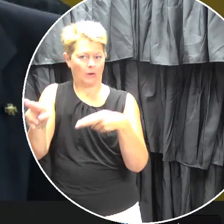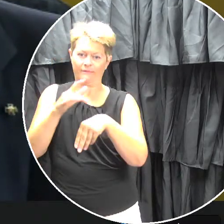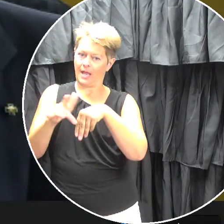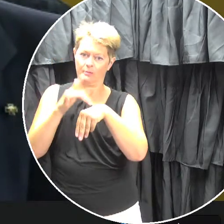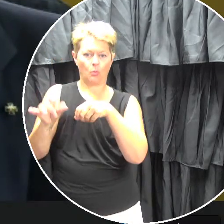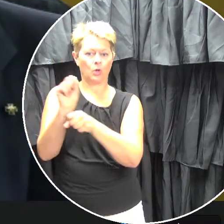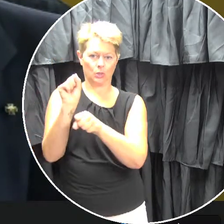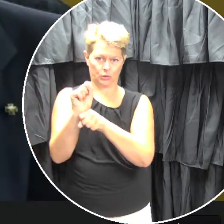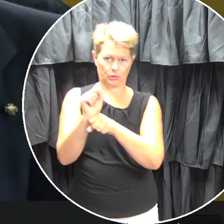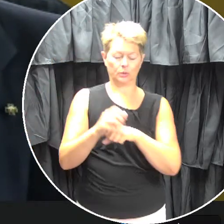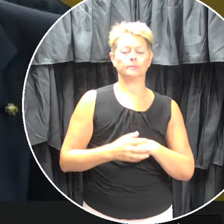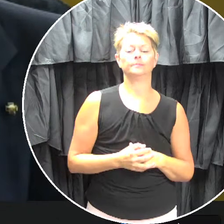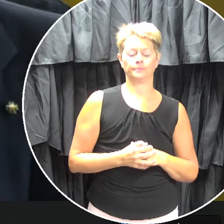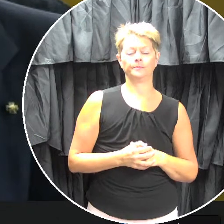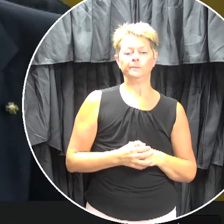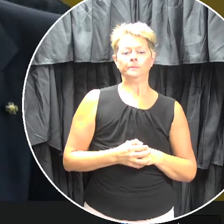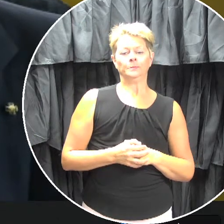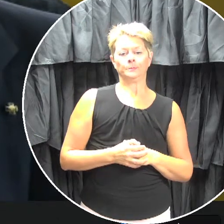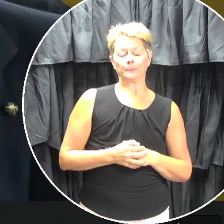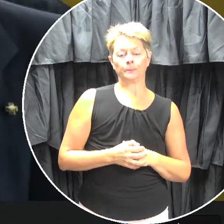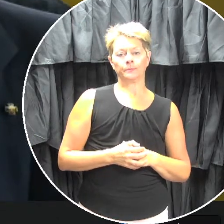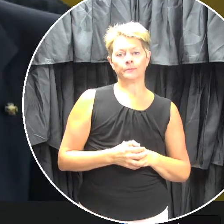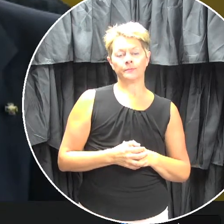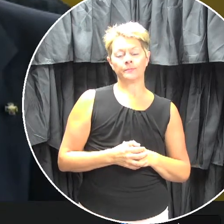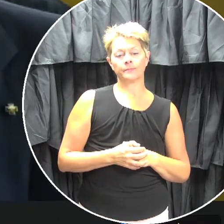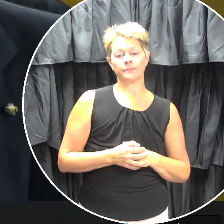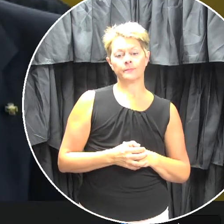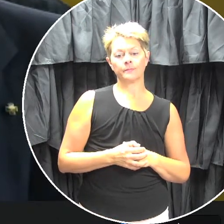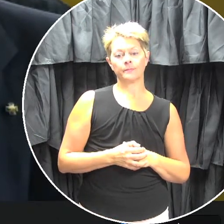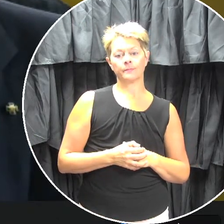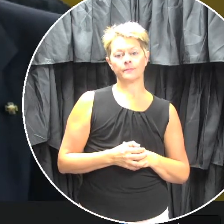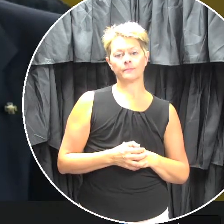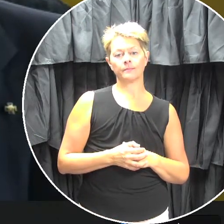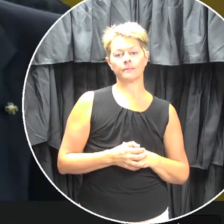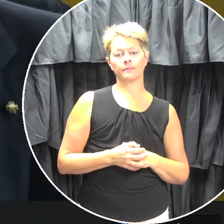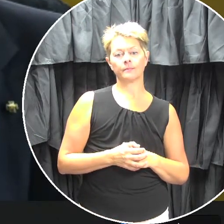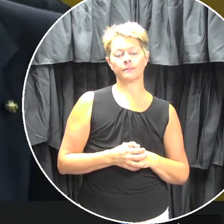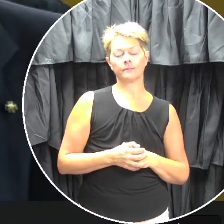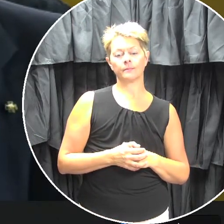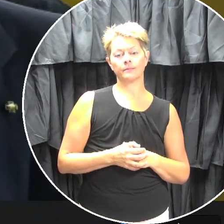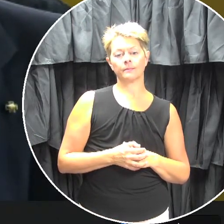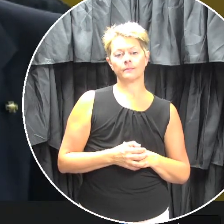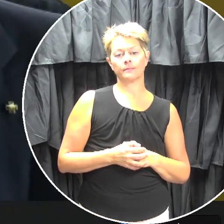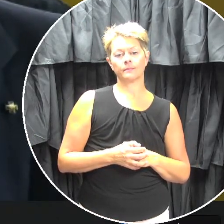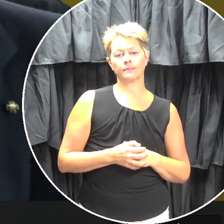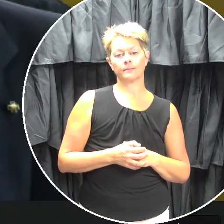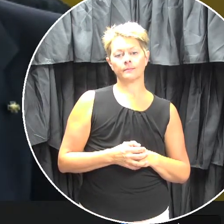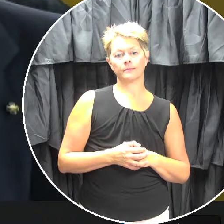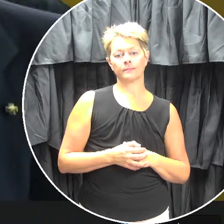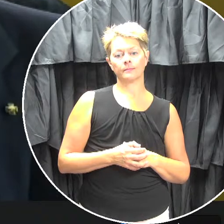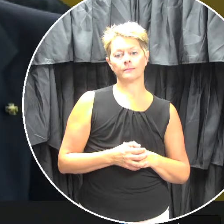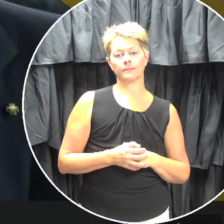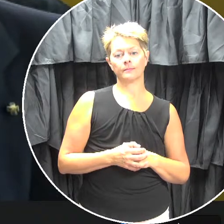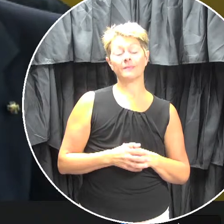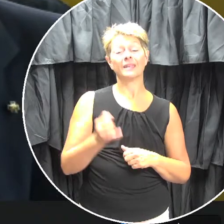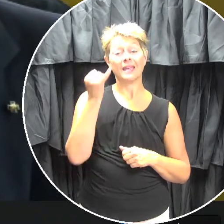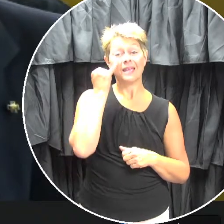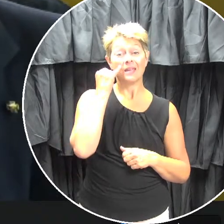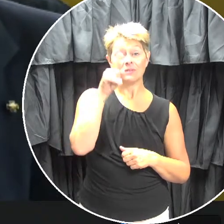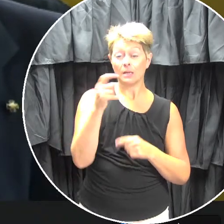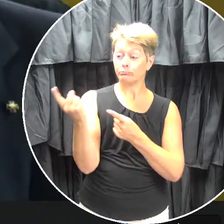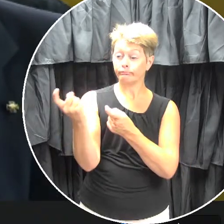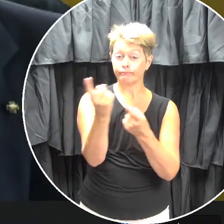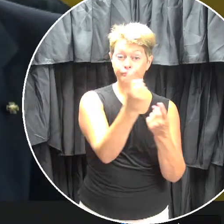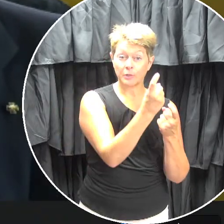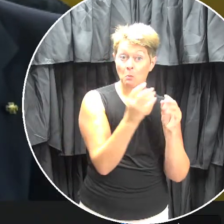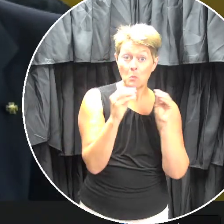high intensity needs. And, should we have to go and do further recruiting,